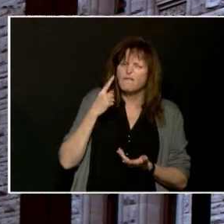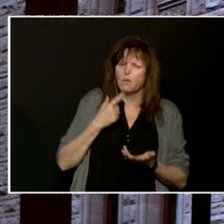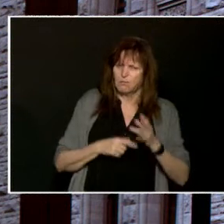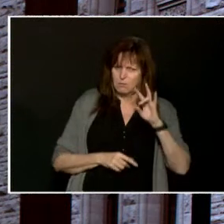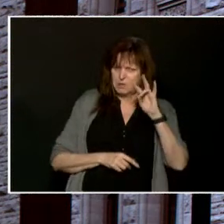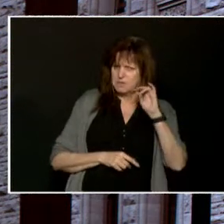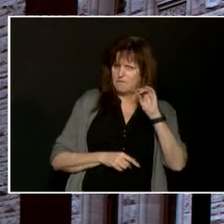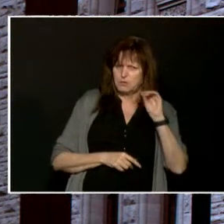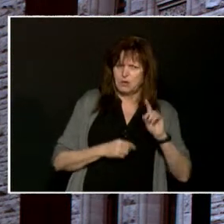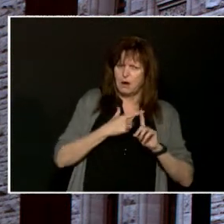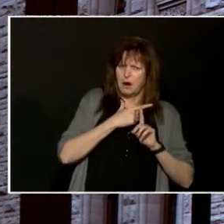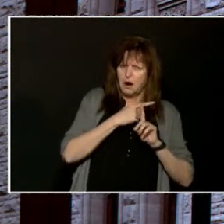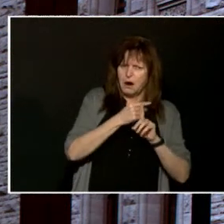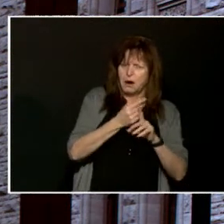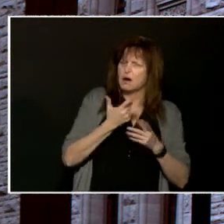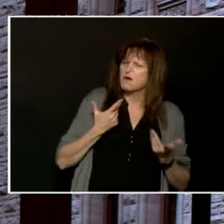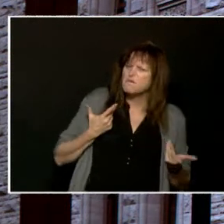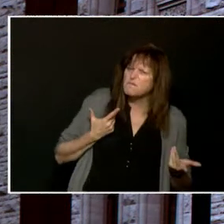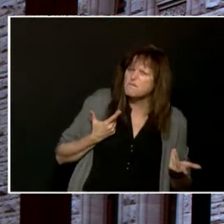So we're looking at the,